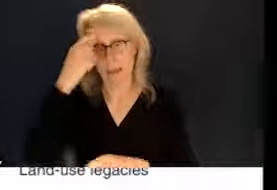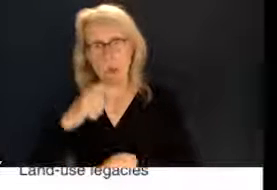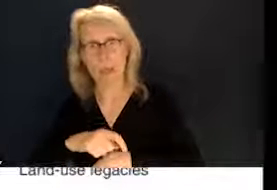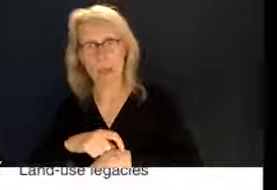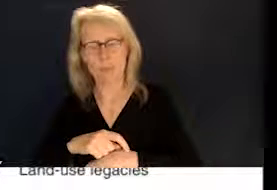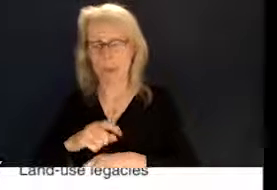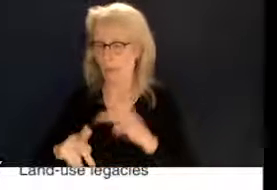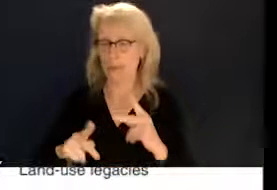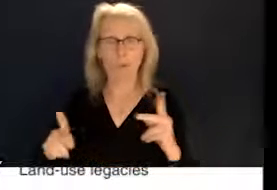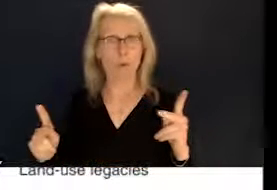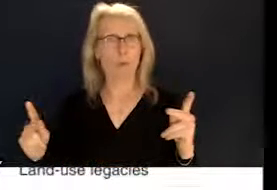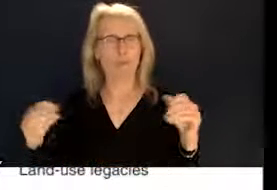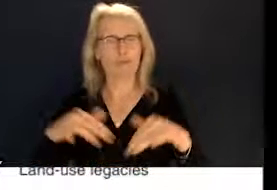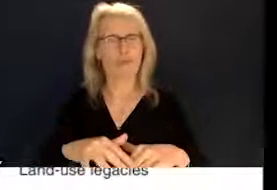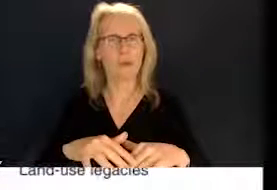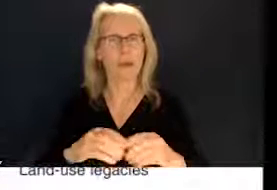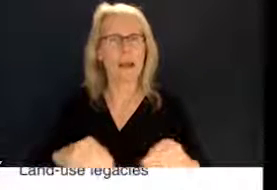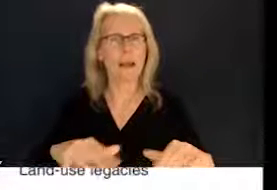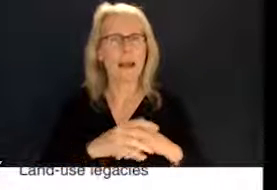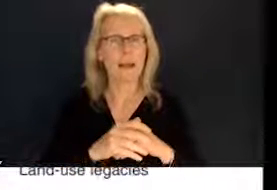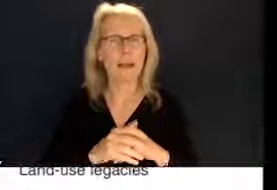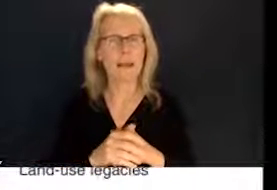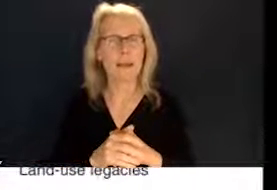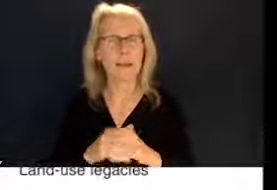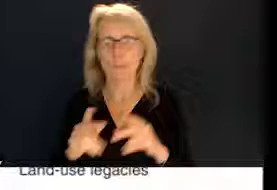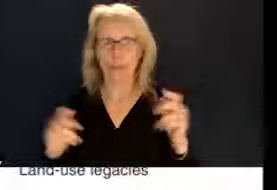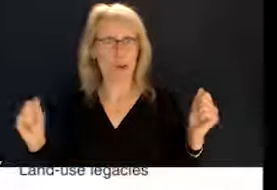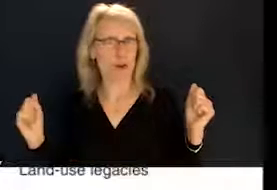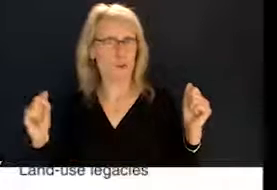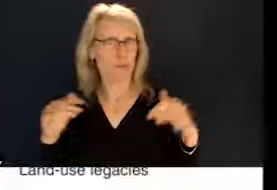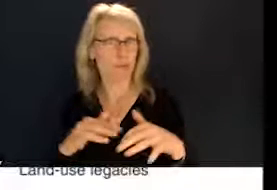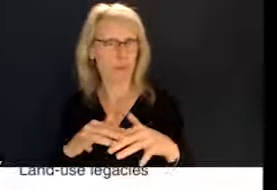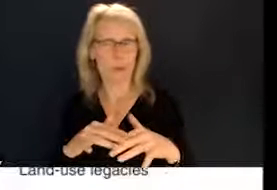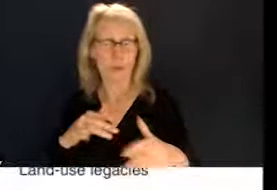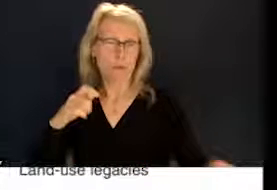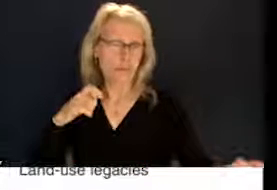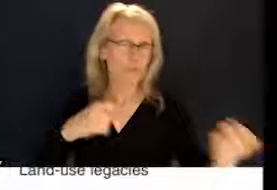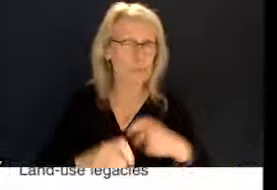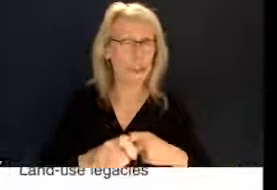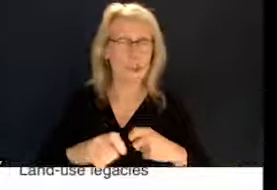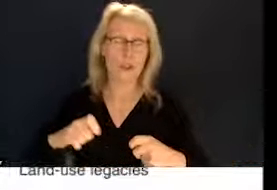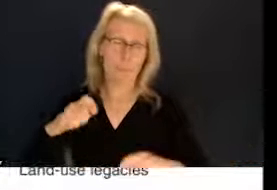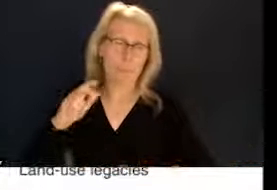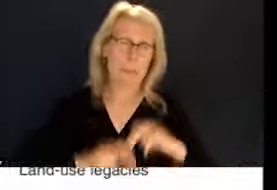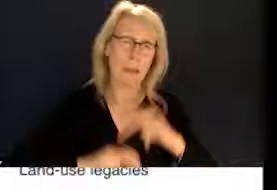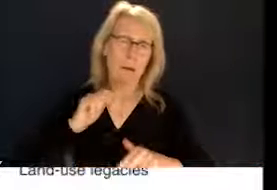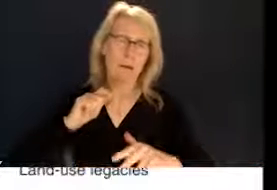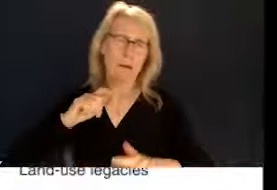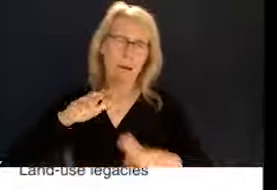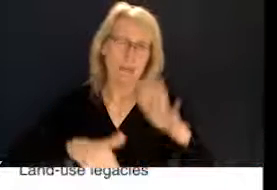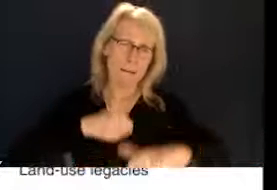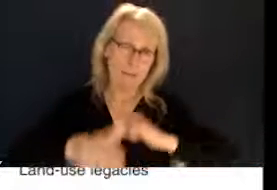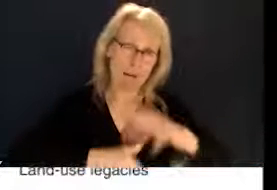landscape, where the more disturbance, the more upheaval that we put on that landscape,